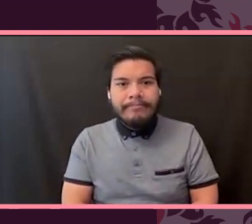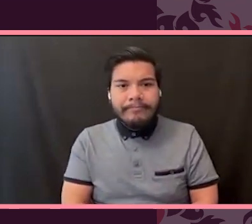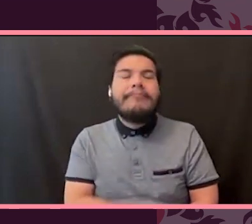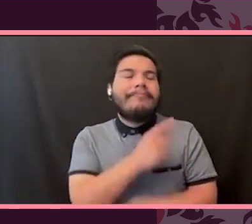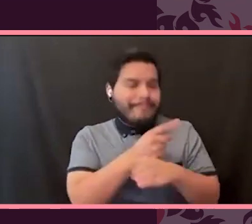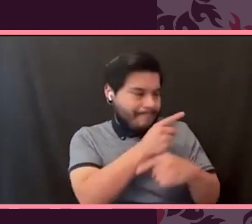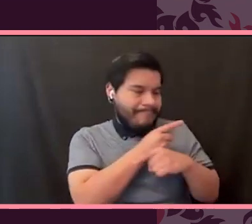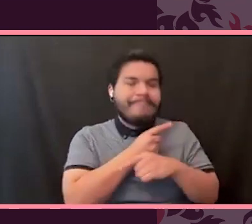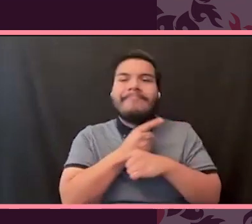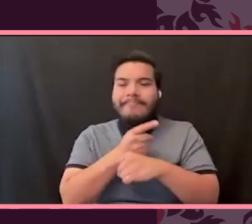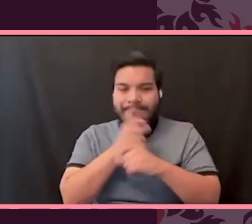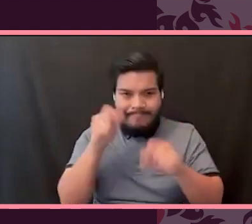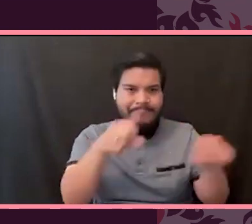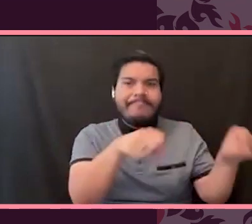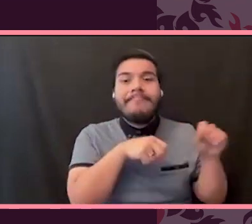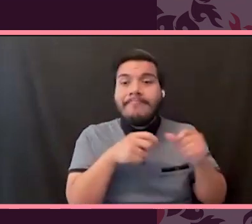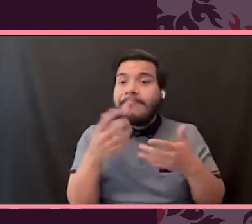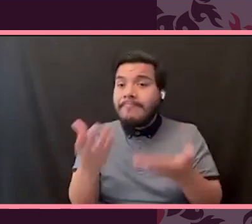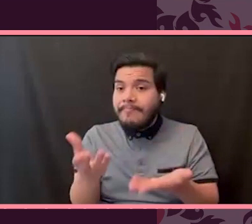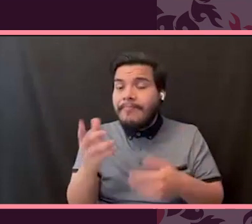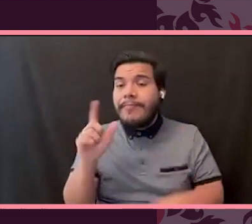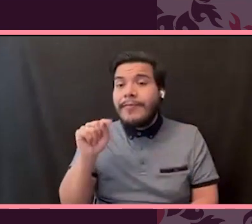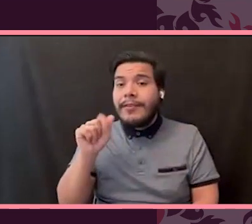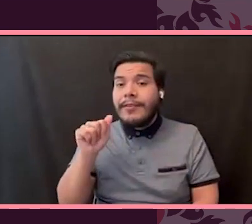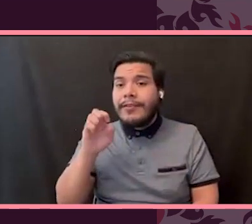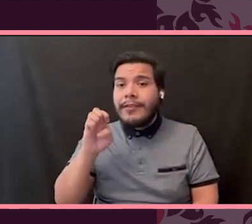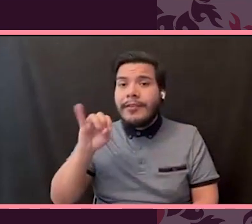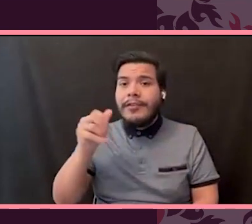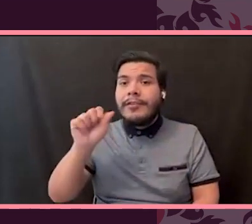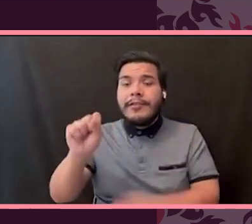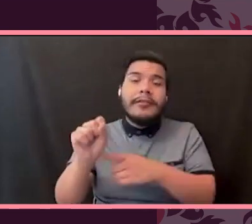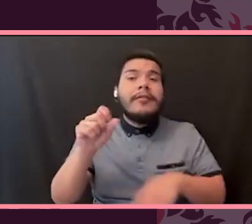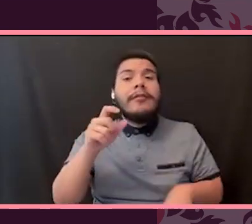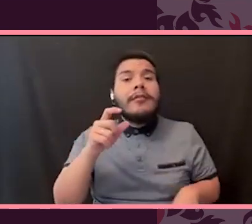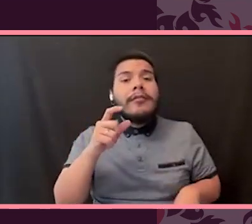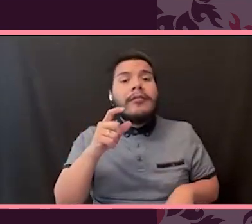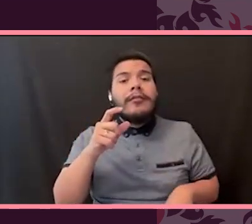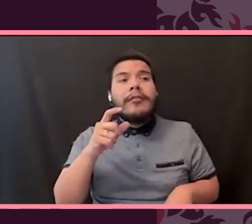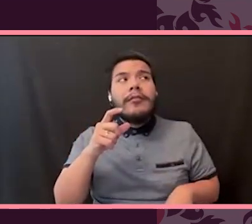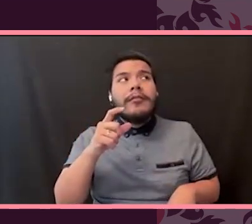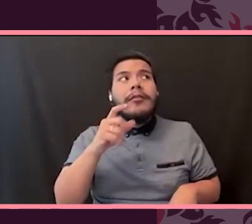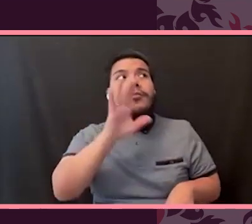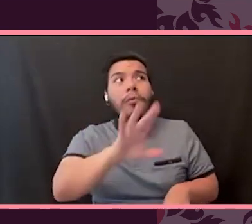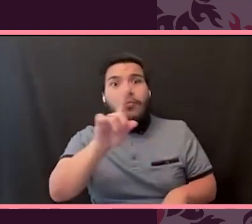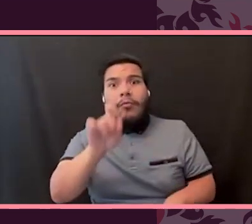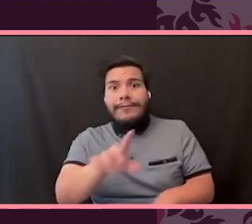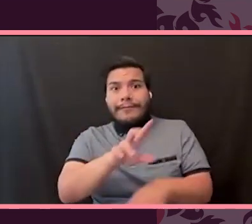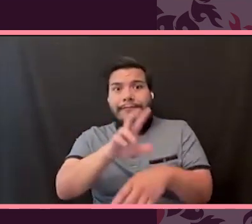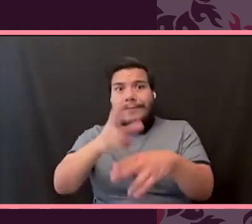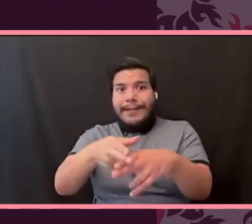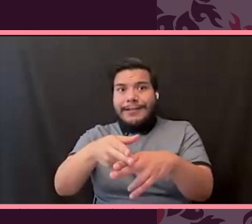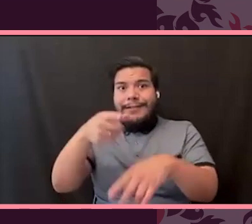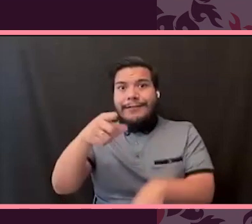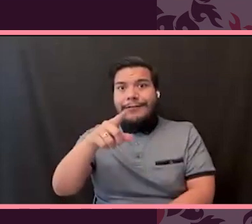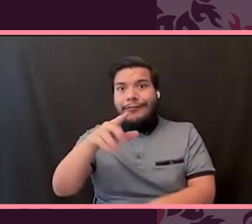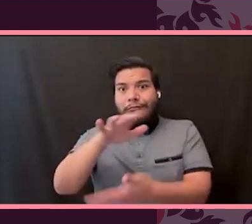did you want to jump in here? This is Taejas. In your question, you mentioned school systems.